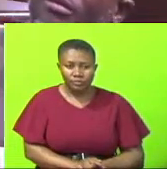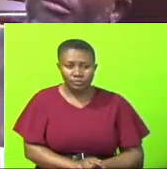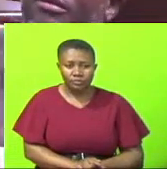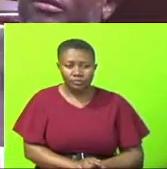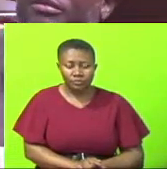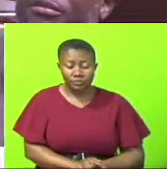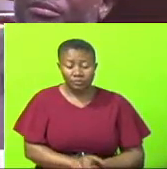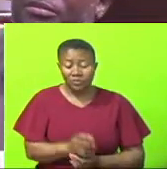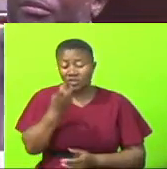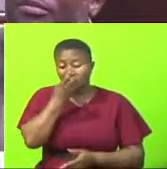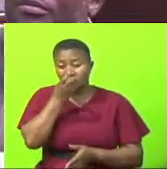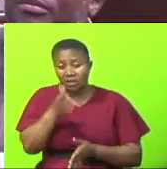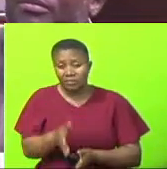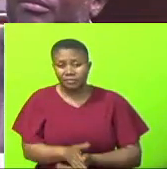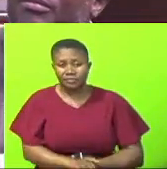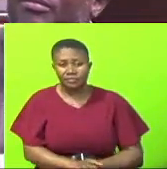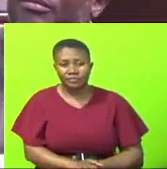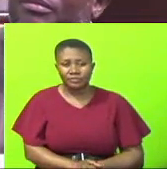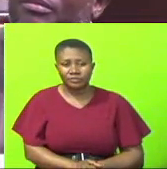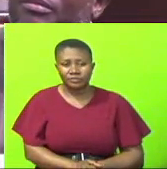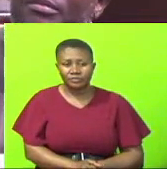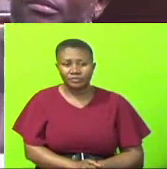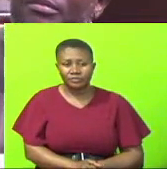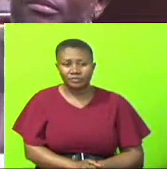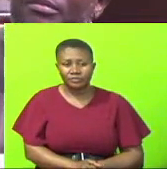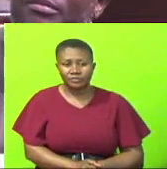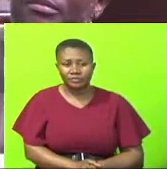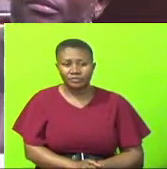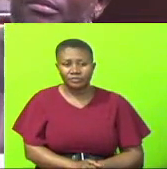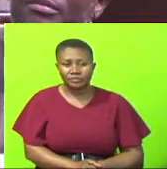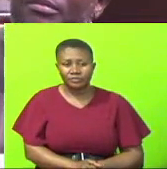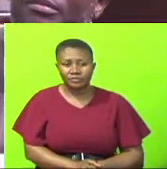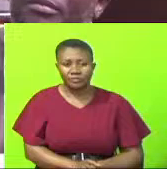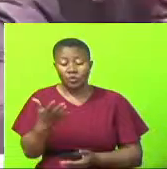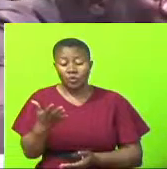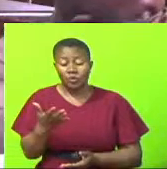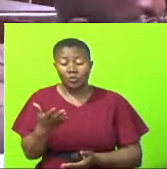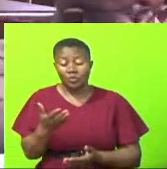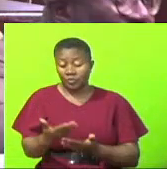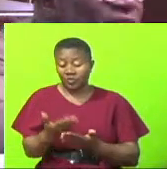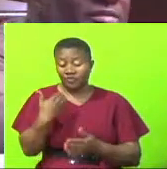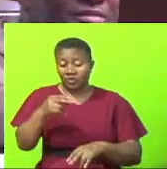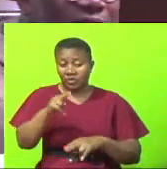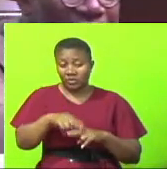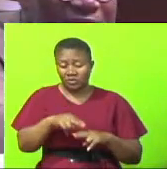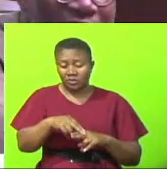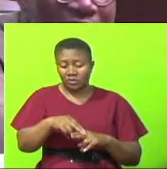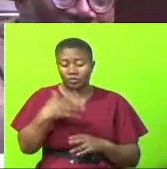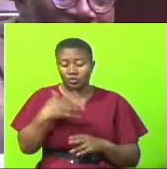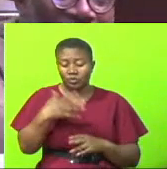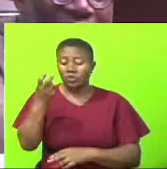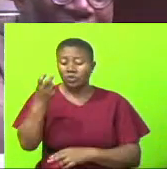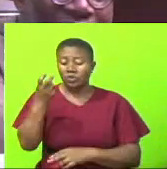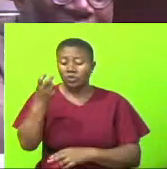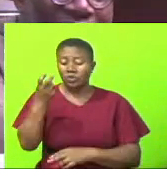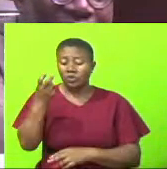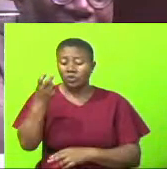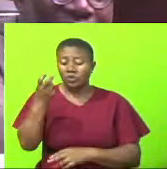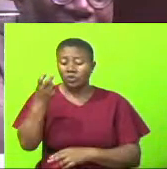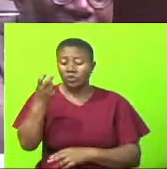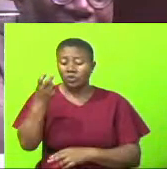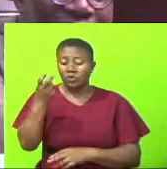Mr. Speaker, I'll refer, before I sit, I'll refer, Mr. Speaker, to Article